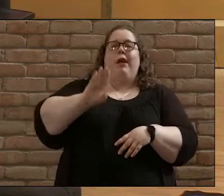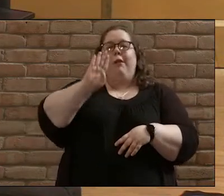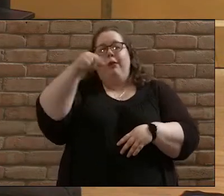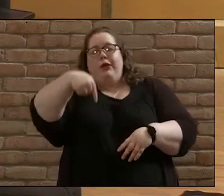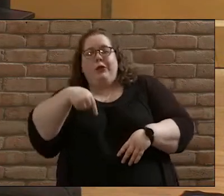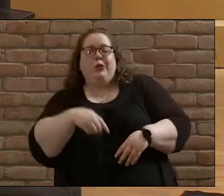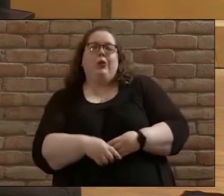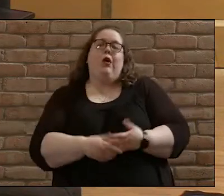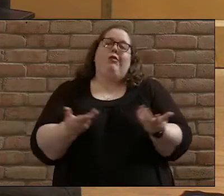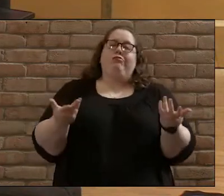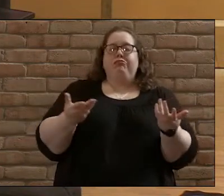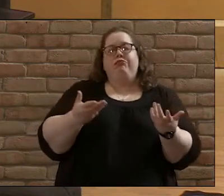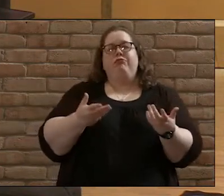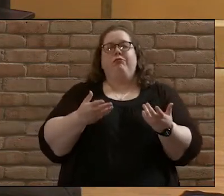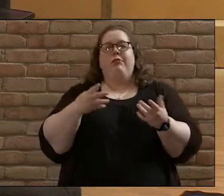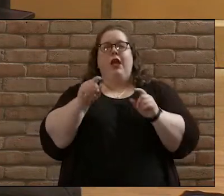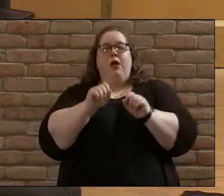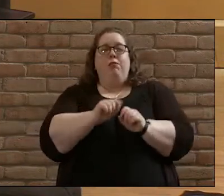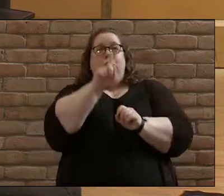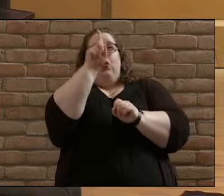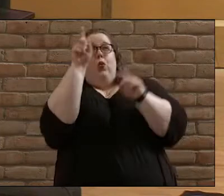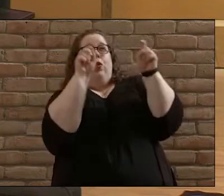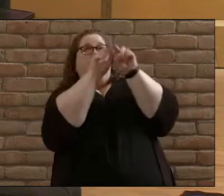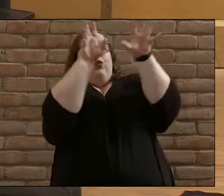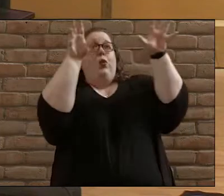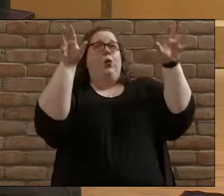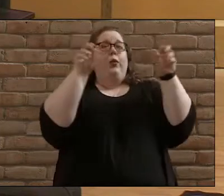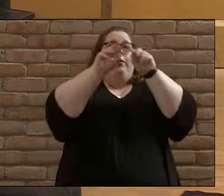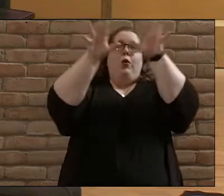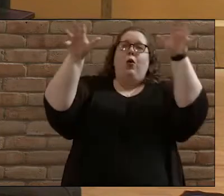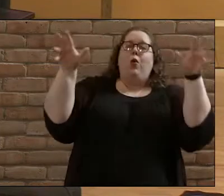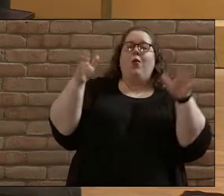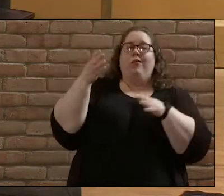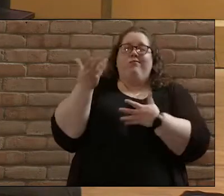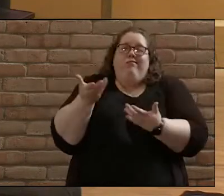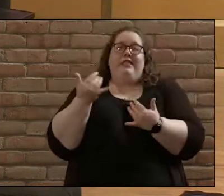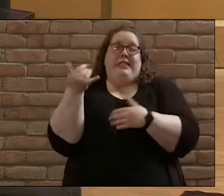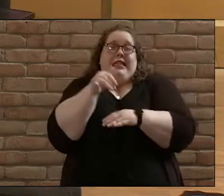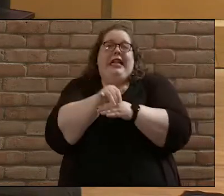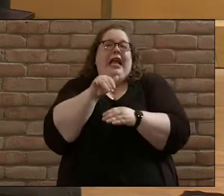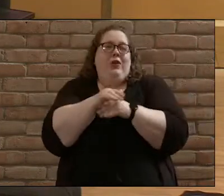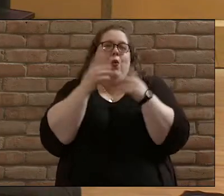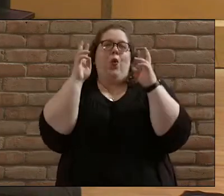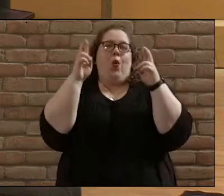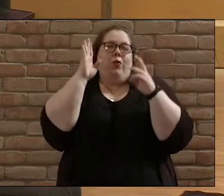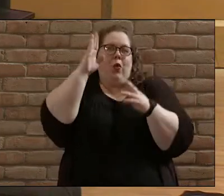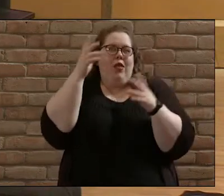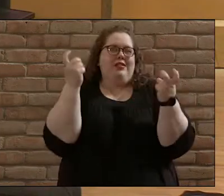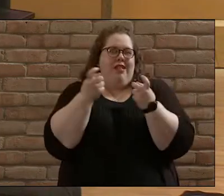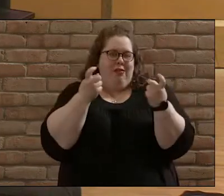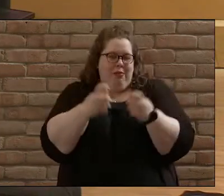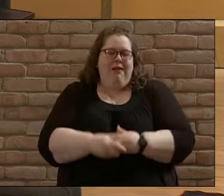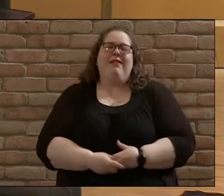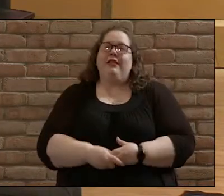of course, the classic fireworks after dark that we will hopefully be celebrating later on. And those are great ways for us